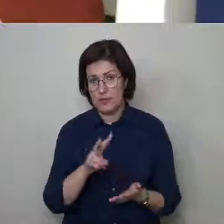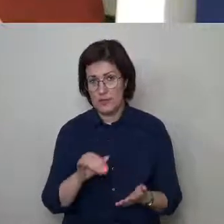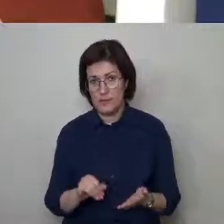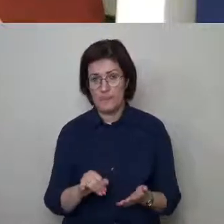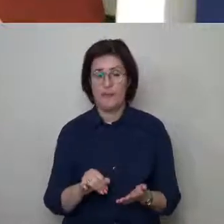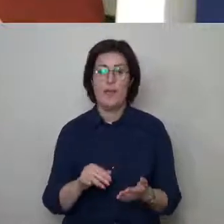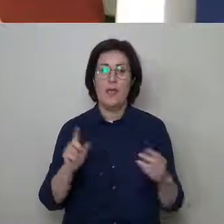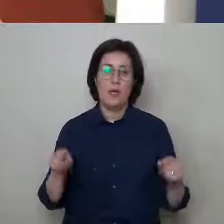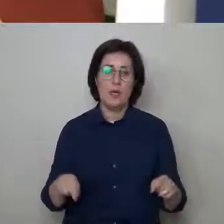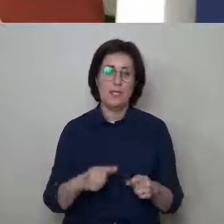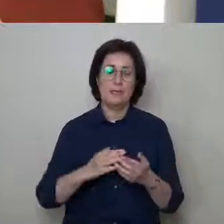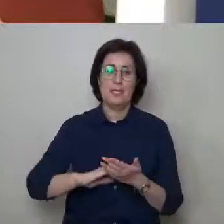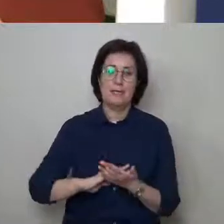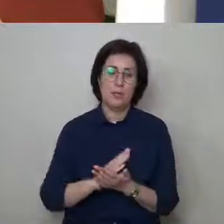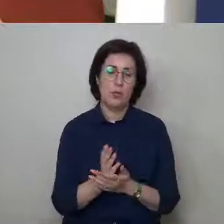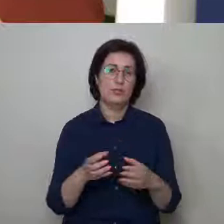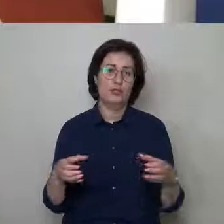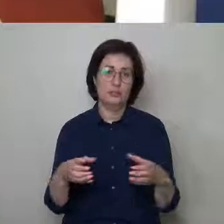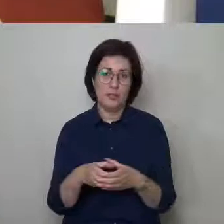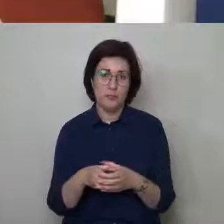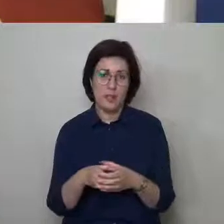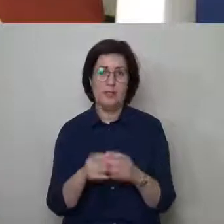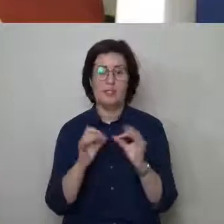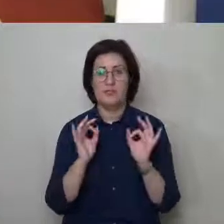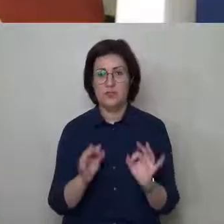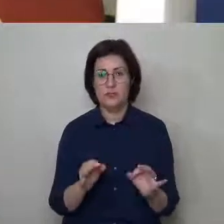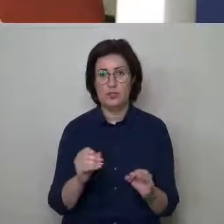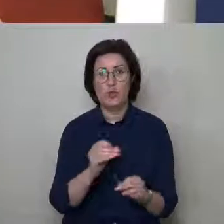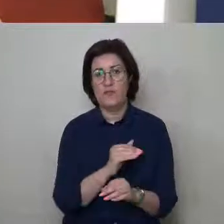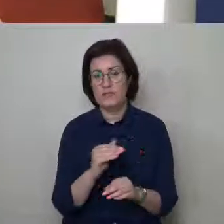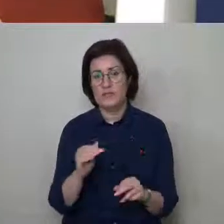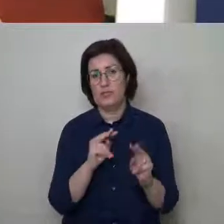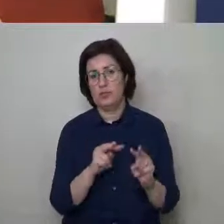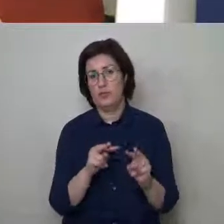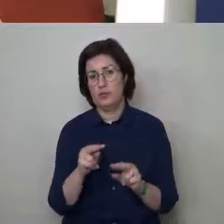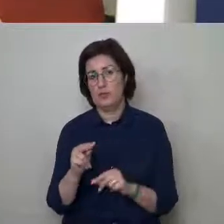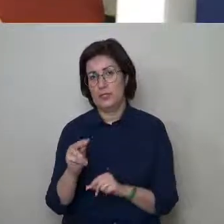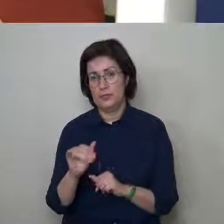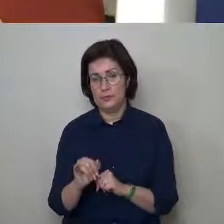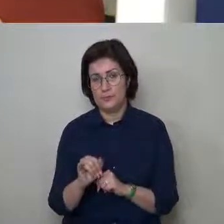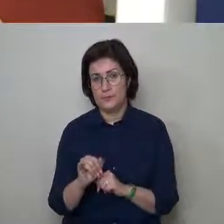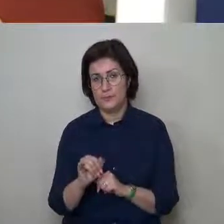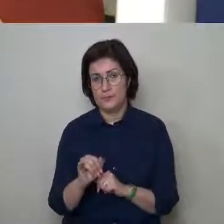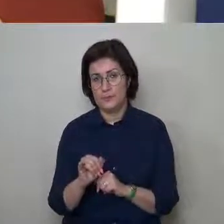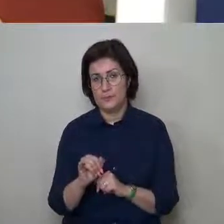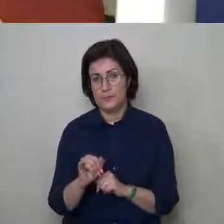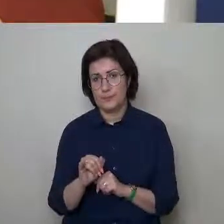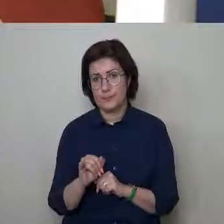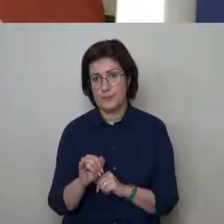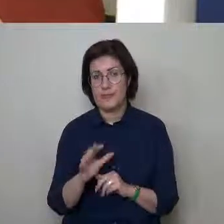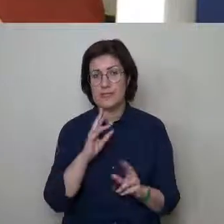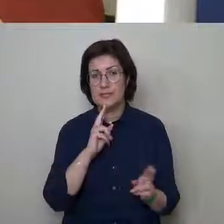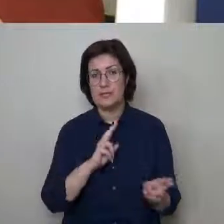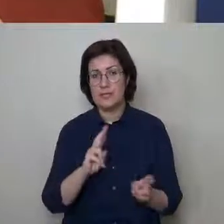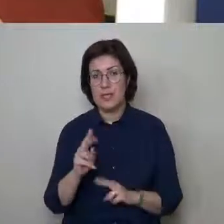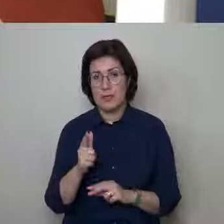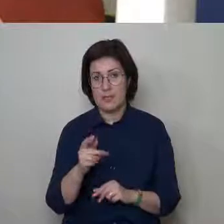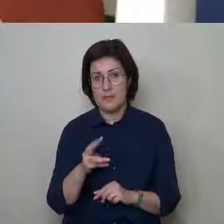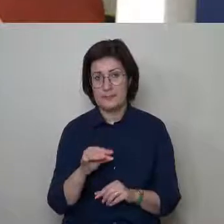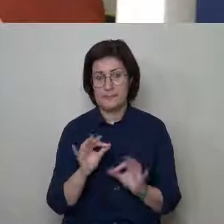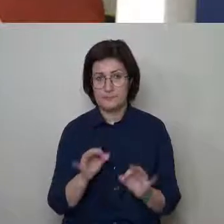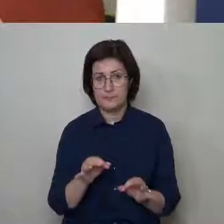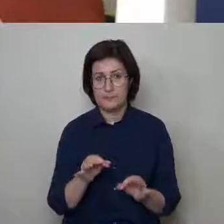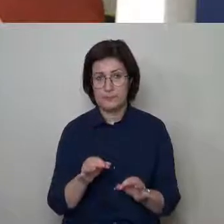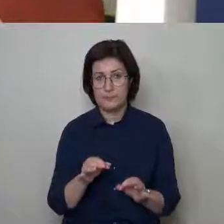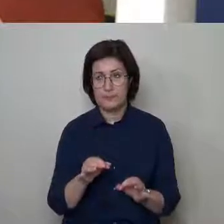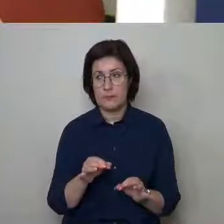who have been registered to organizations of the political parties and the official observers, of course. You mean